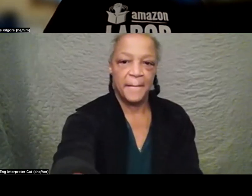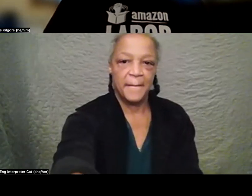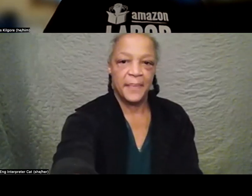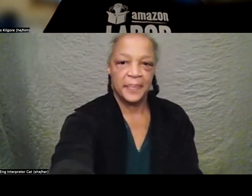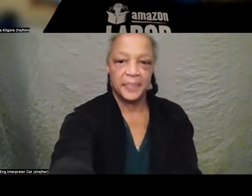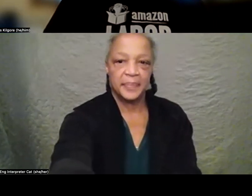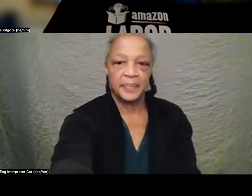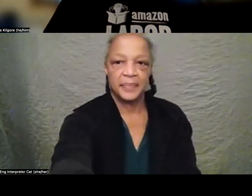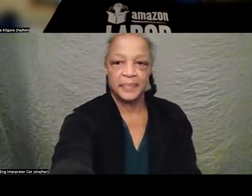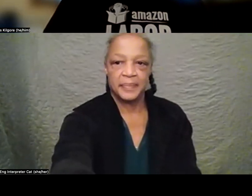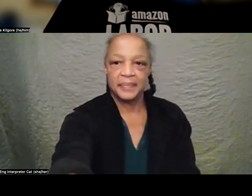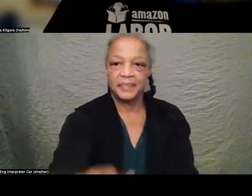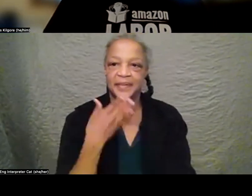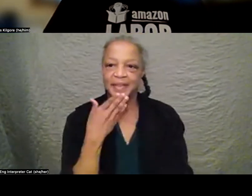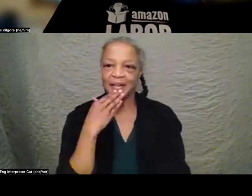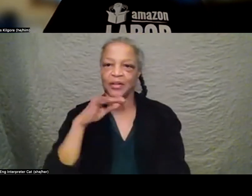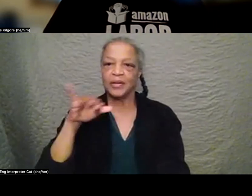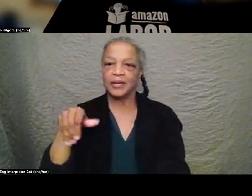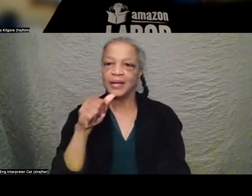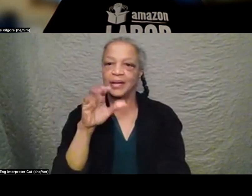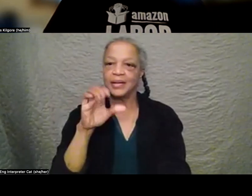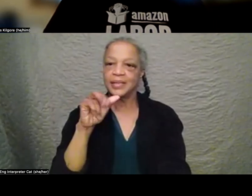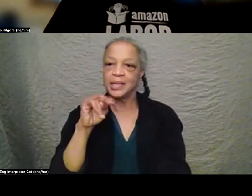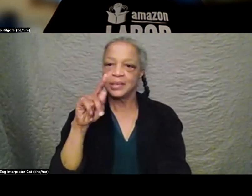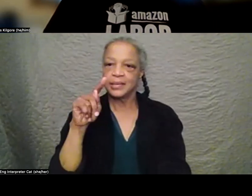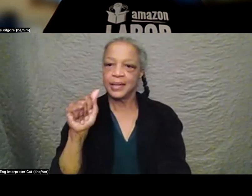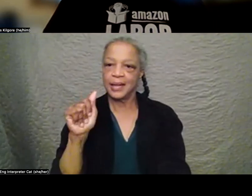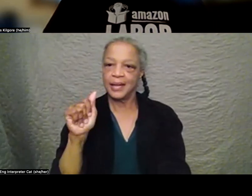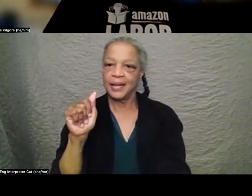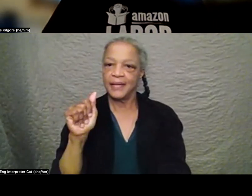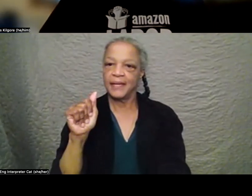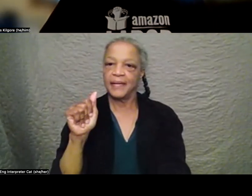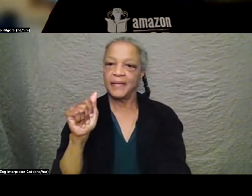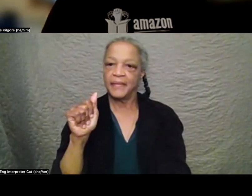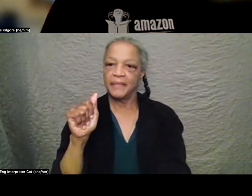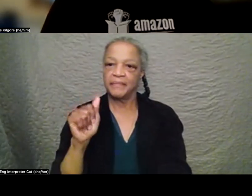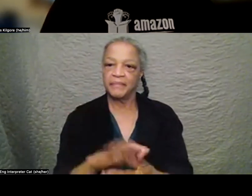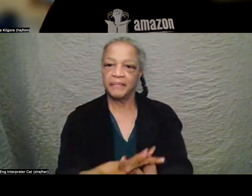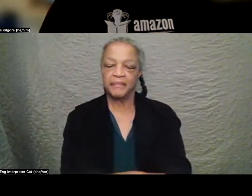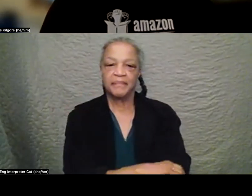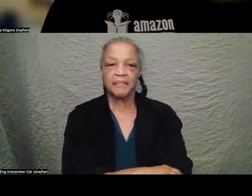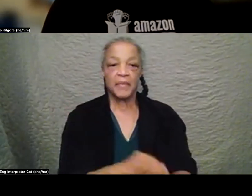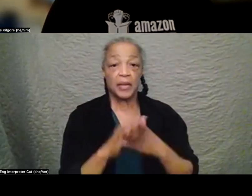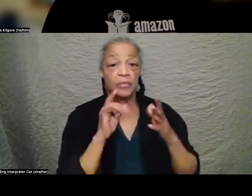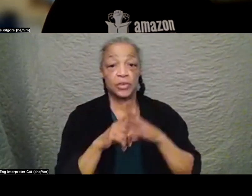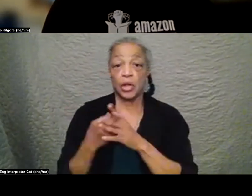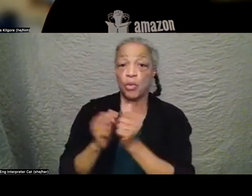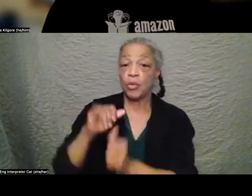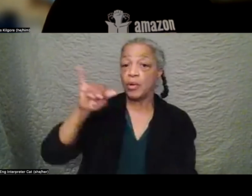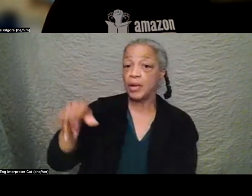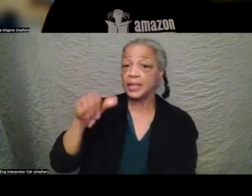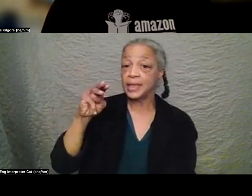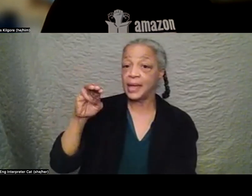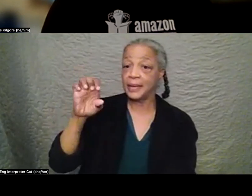Thank you so much, Jacinta. And this next question, I'll start off with you, James. And, you know,